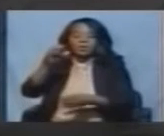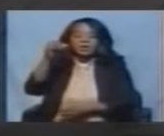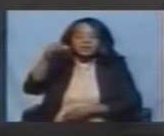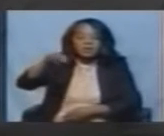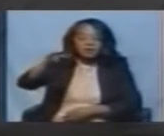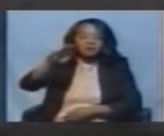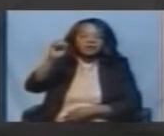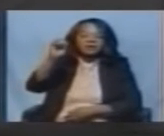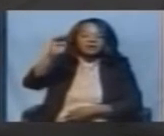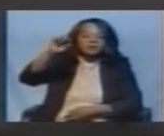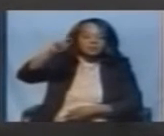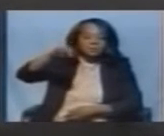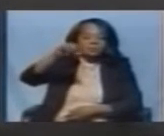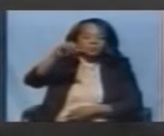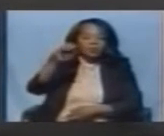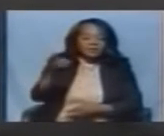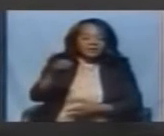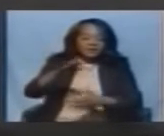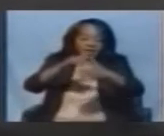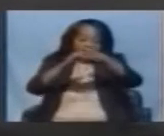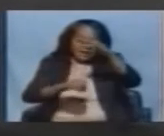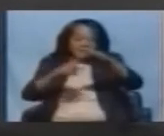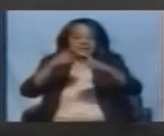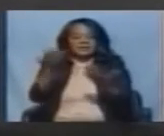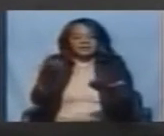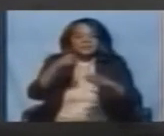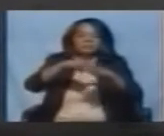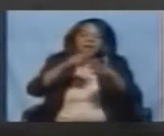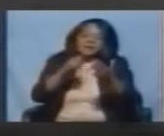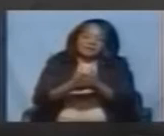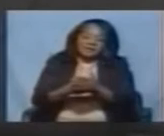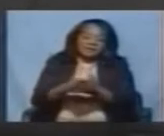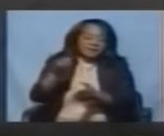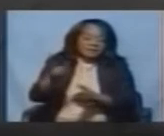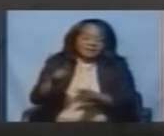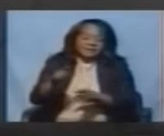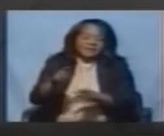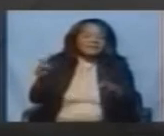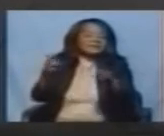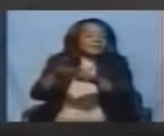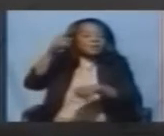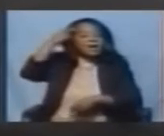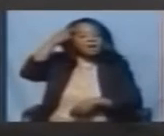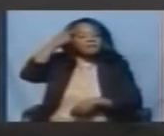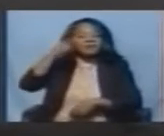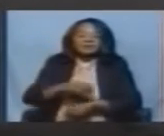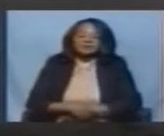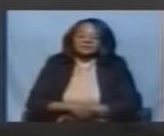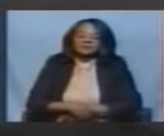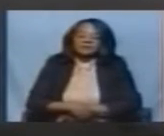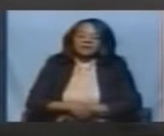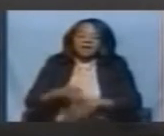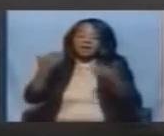know, and less in Samfia, for argument's sake? You see, it can't be. It's the same government. So ZPP has taken it up very